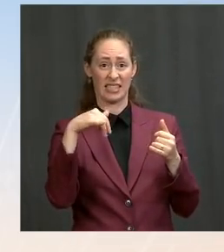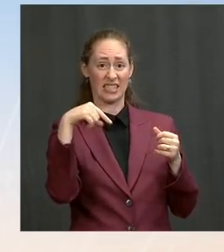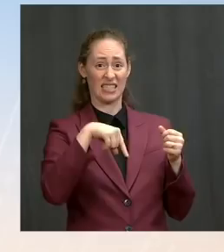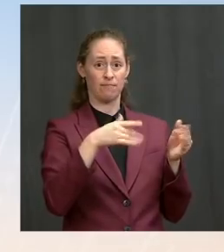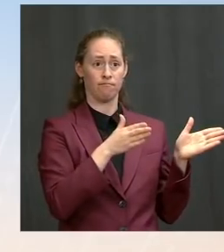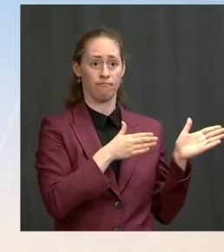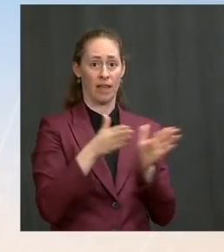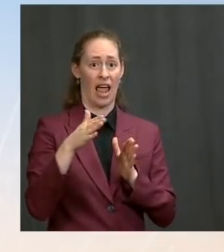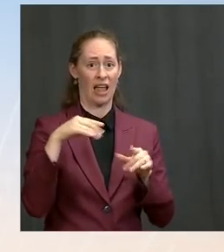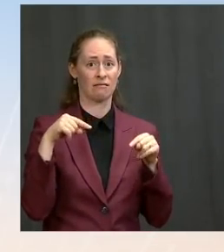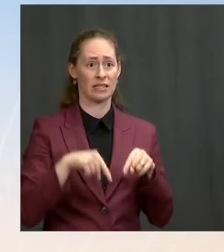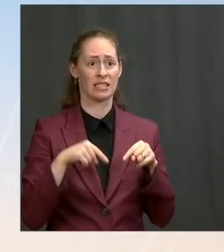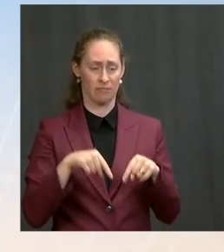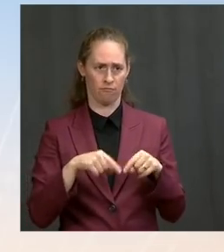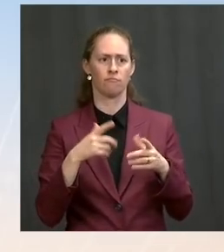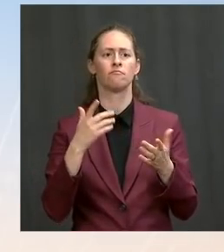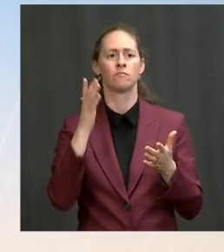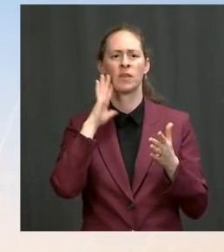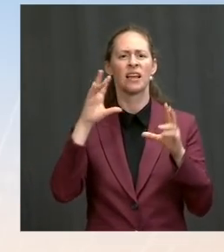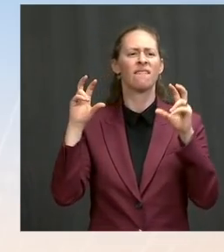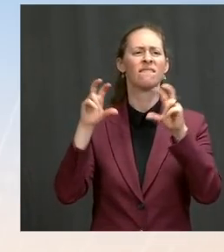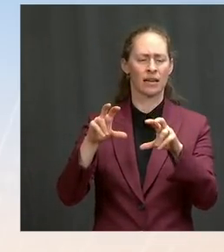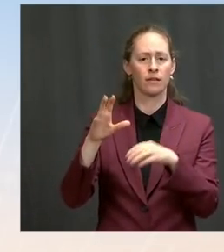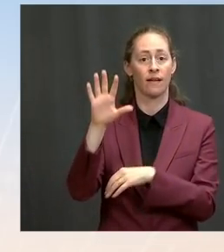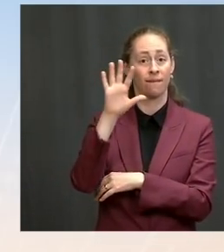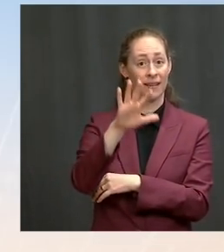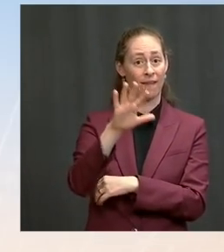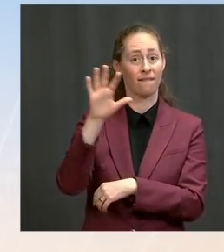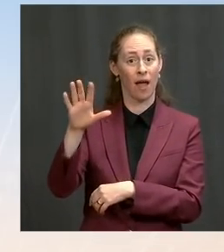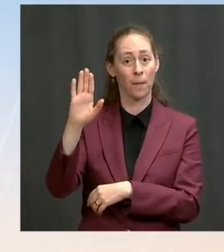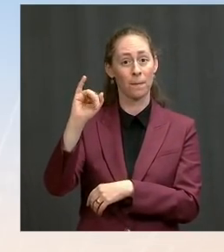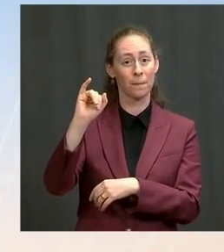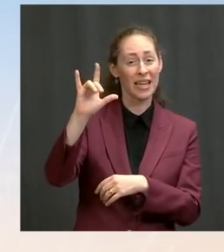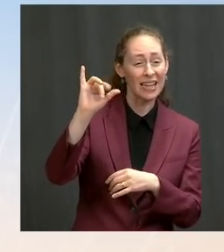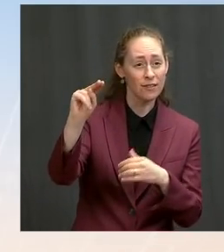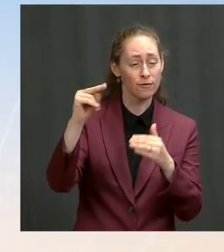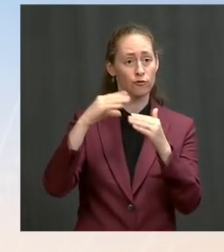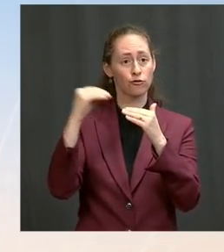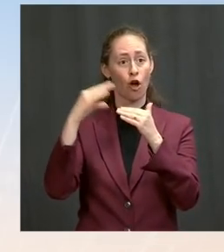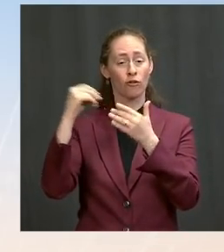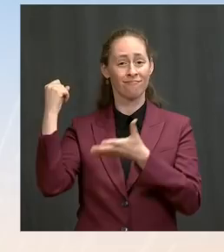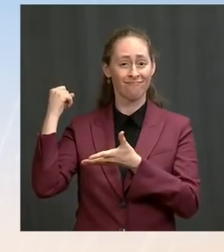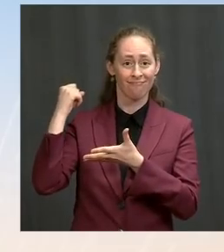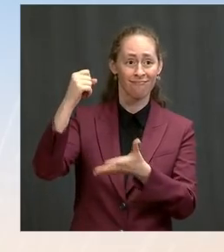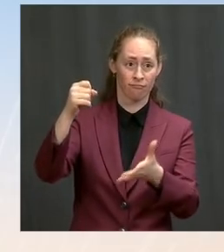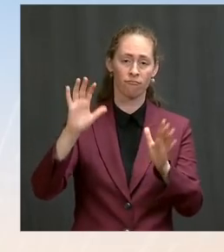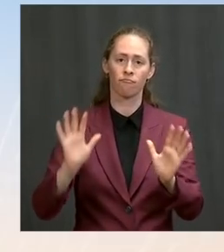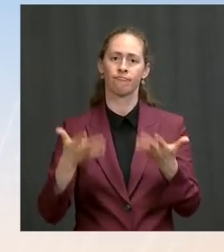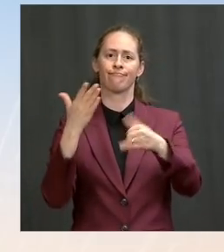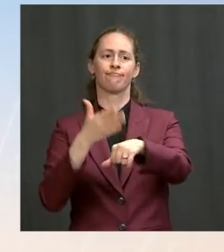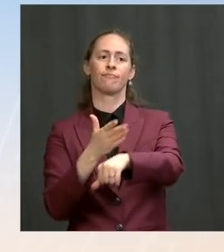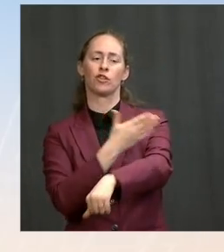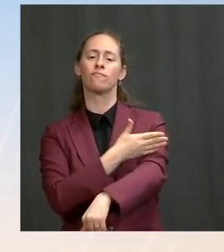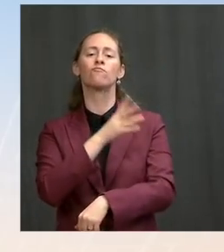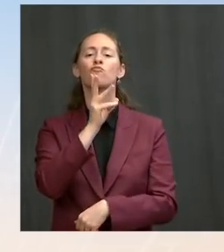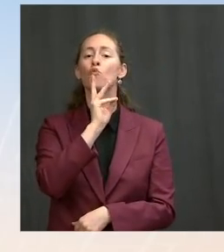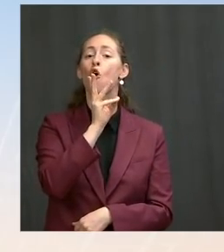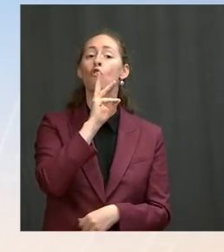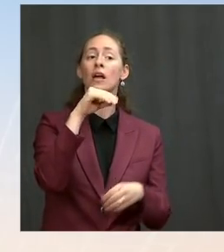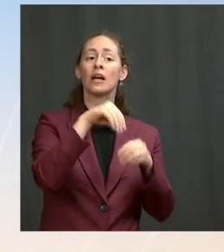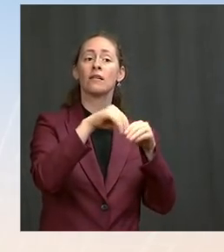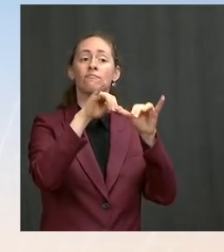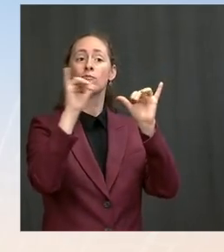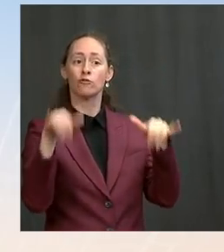transformational $55 billion investment in our nation's water infrastructure, including the funds needed to replace